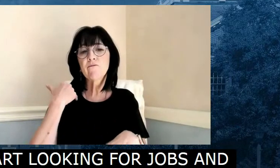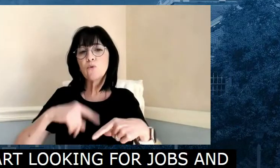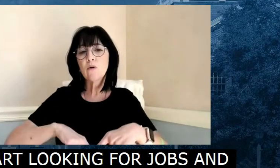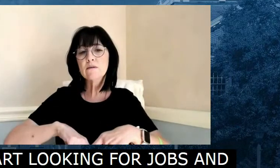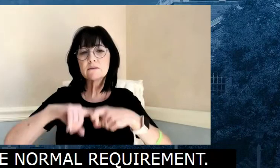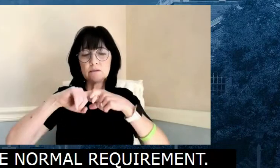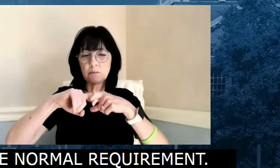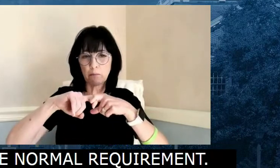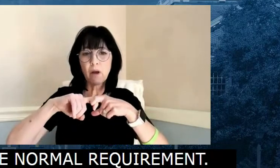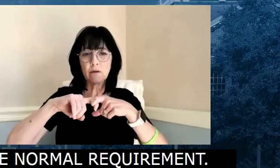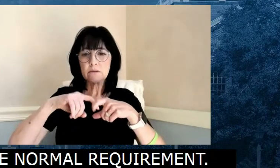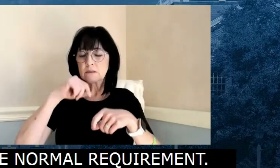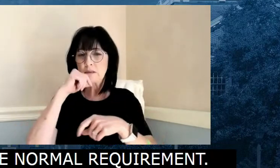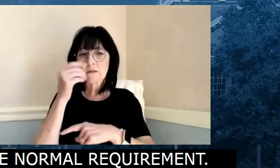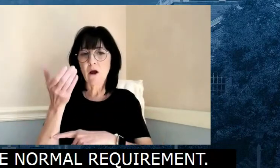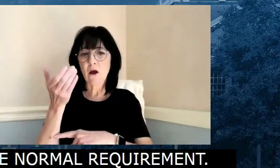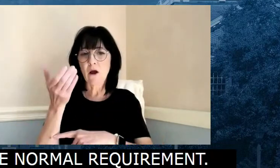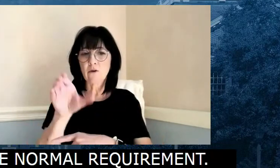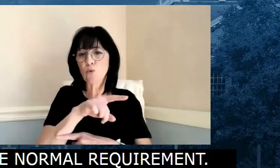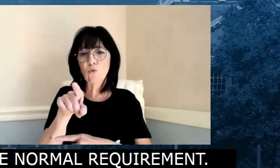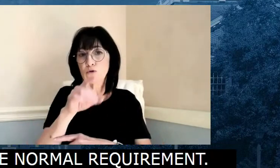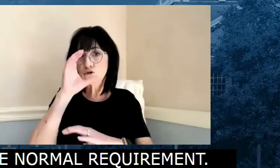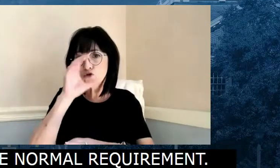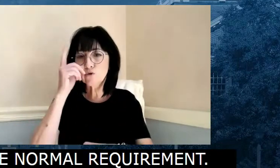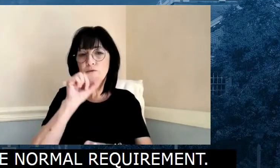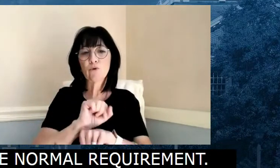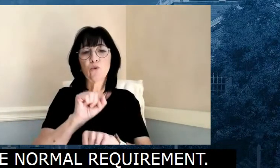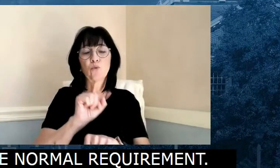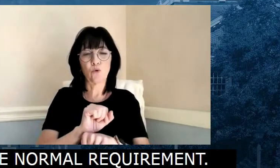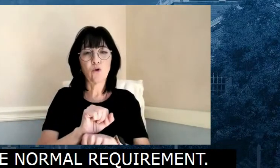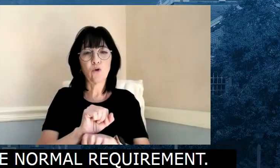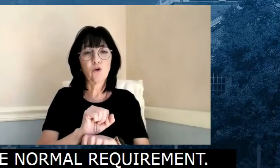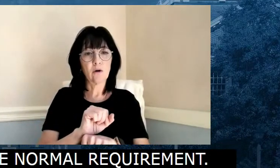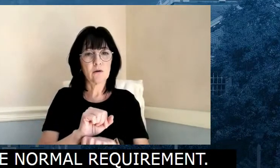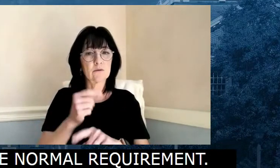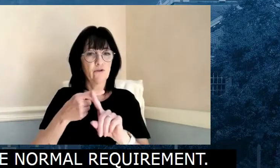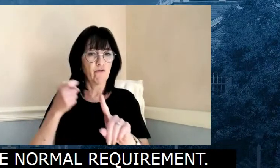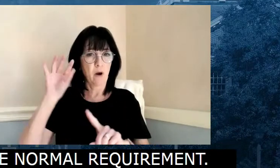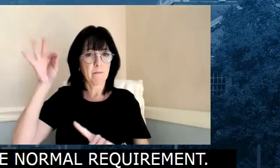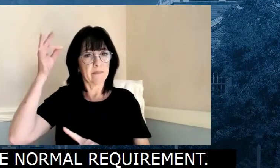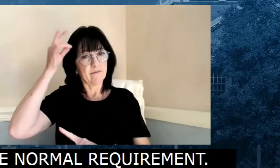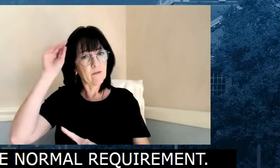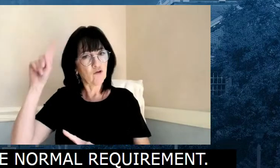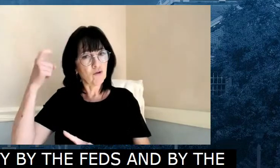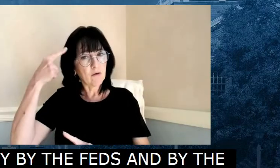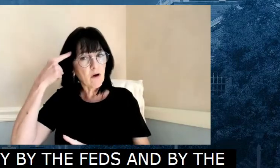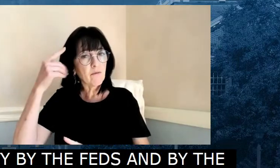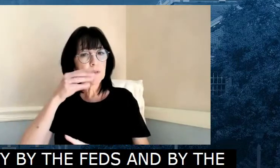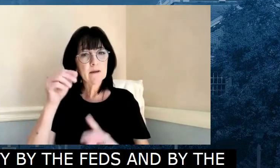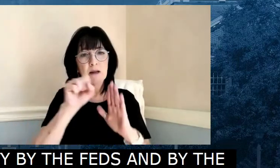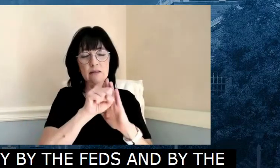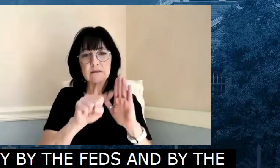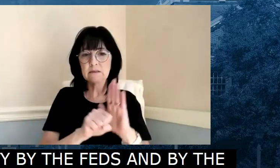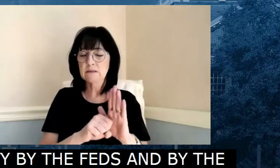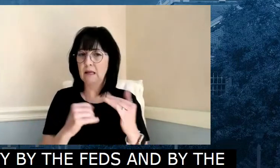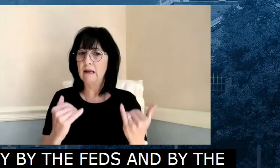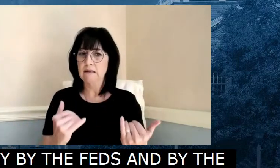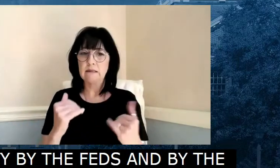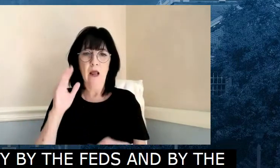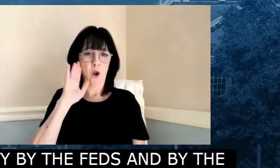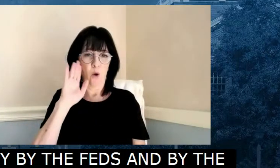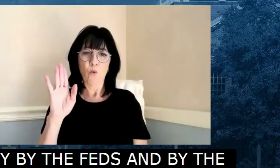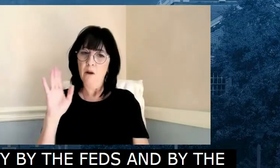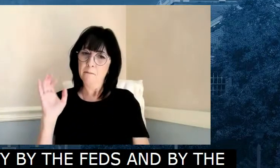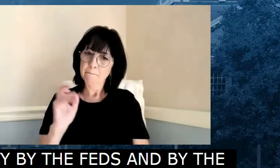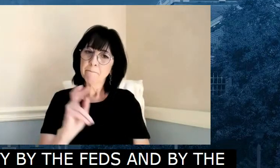time by the feds and by the state, but we will put that back in effect. I don't think at the